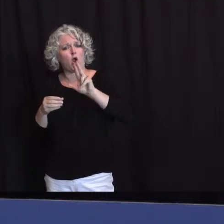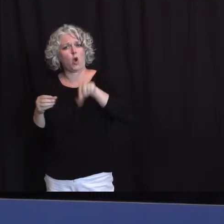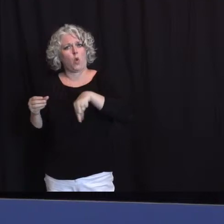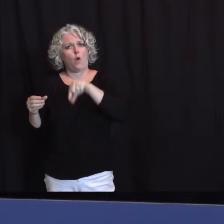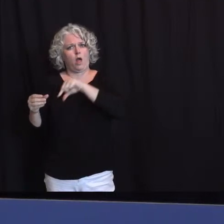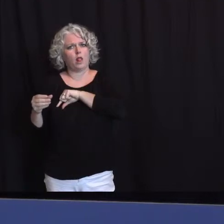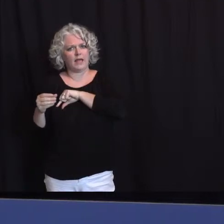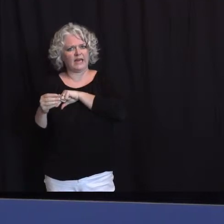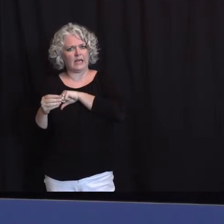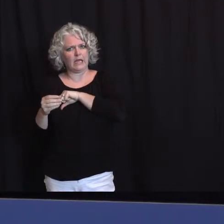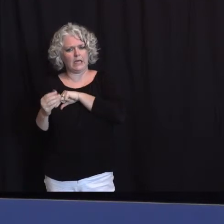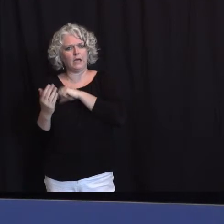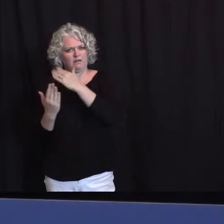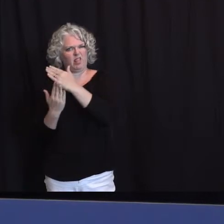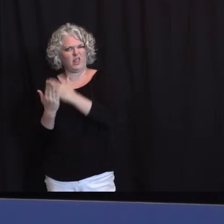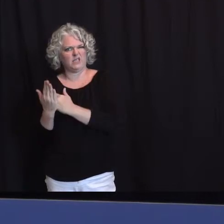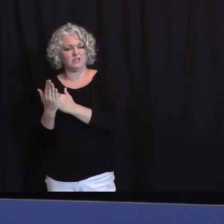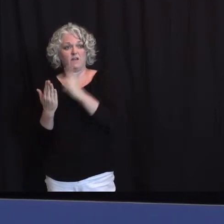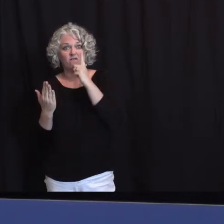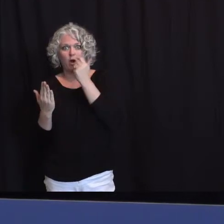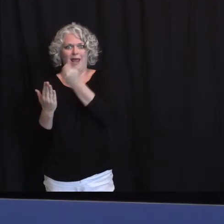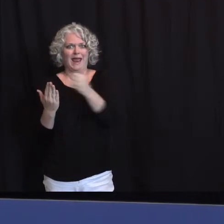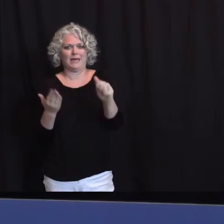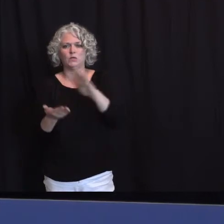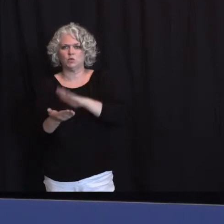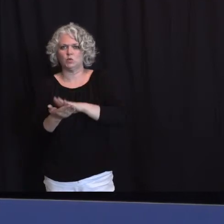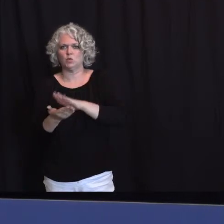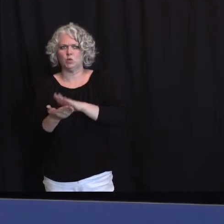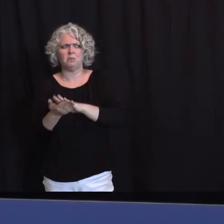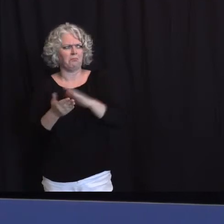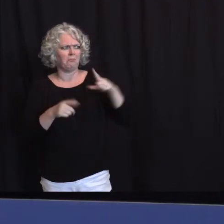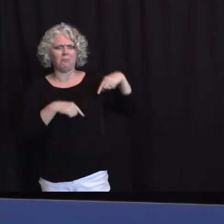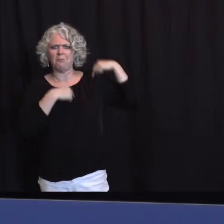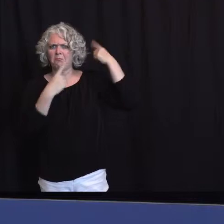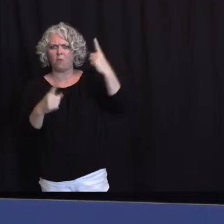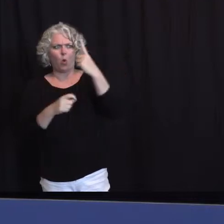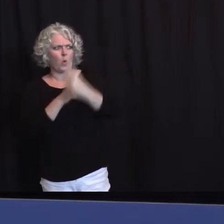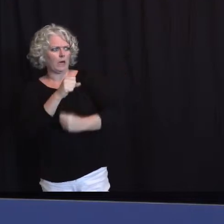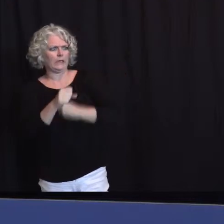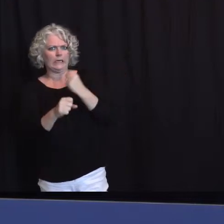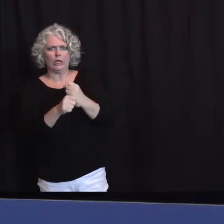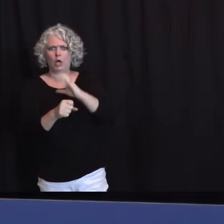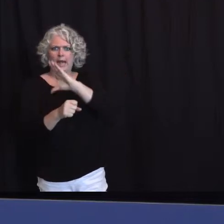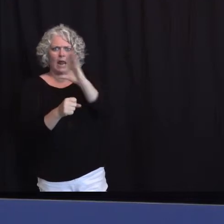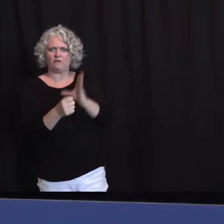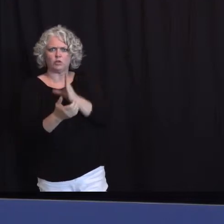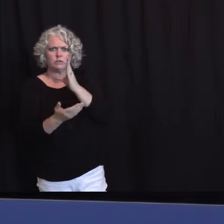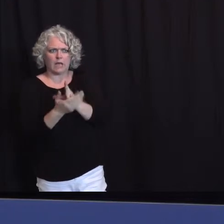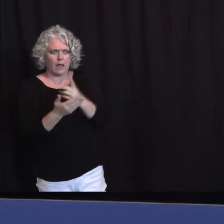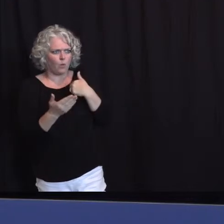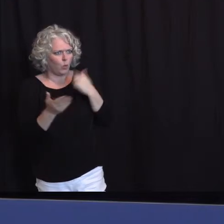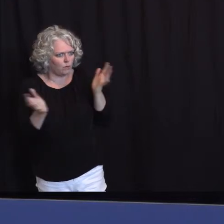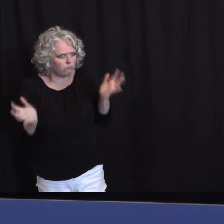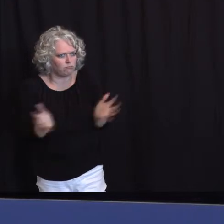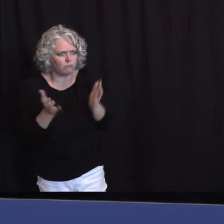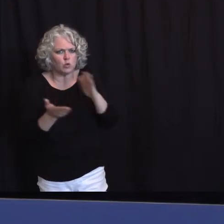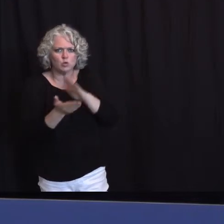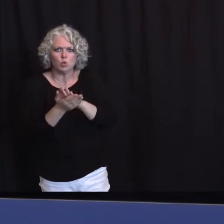been available during this entire pandemic, that we encourage school districts to follow.